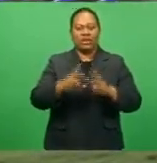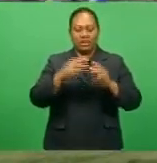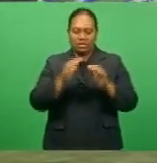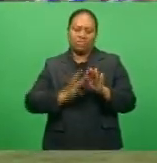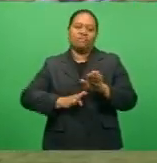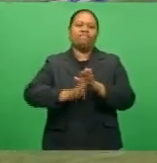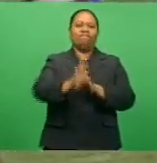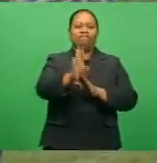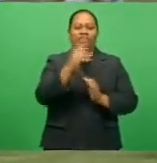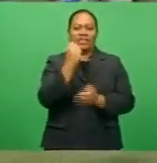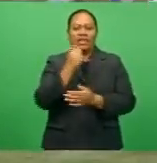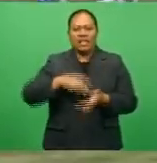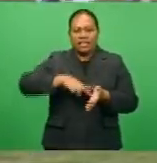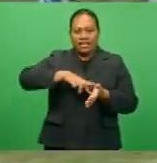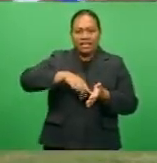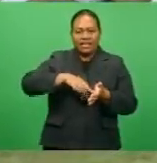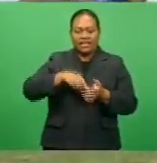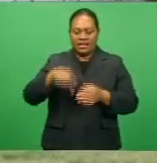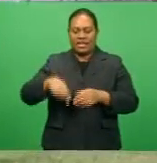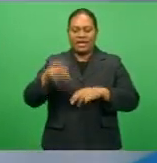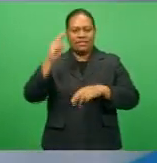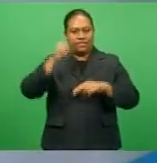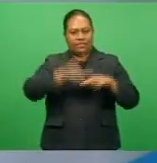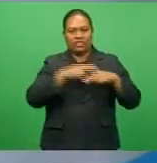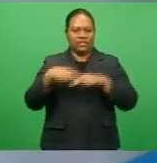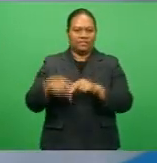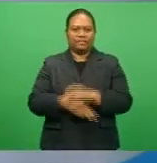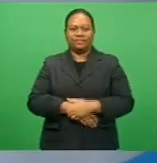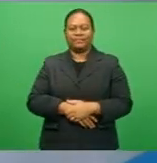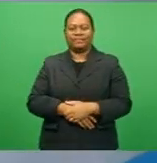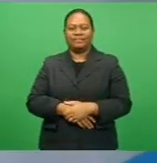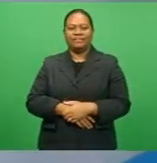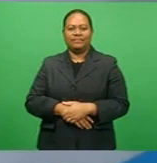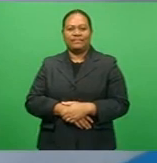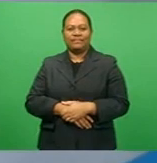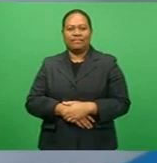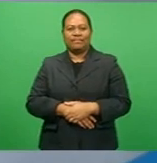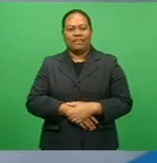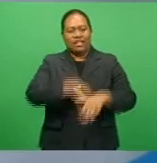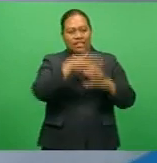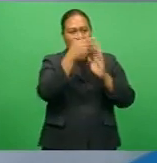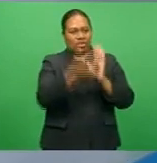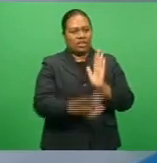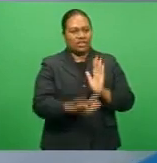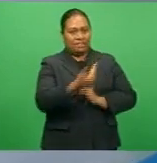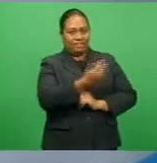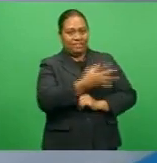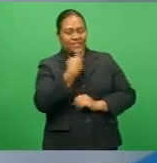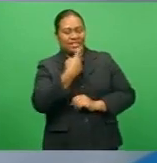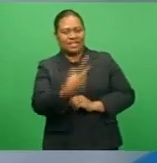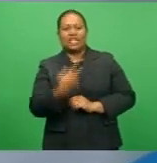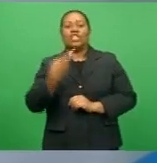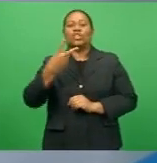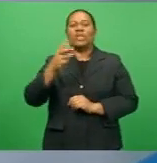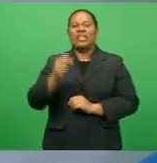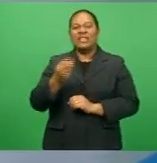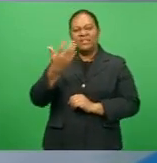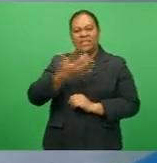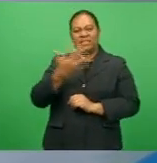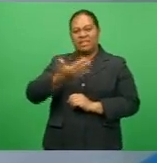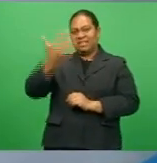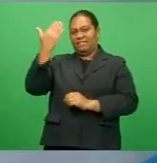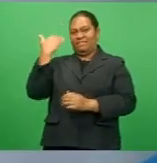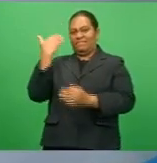developing elite rugby league in the country. Host tournament concept mirrors the 2015 top 8 format